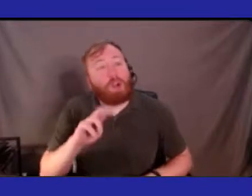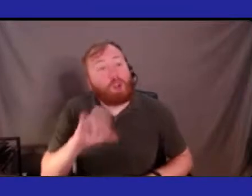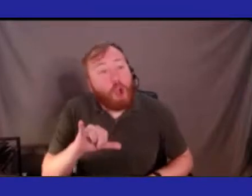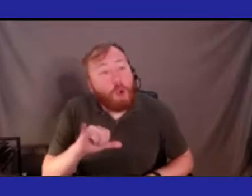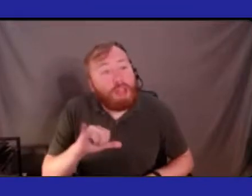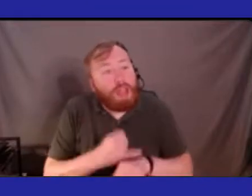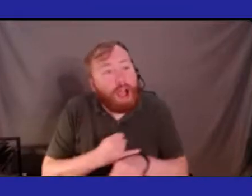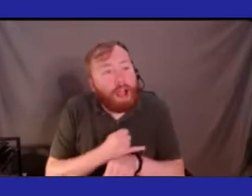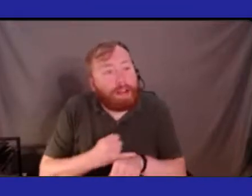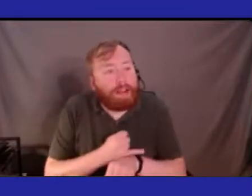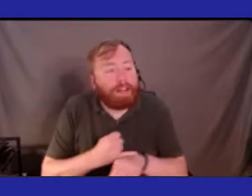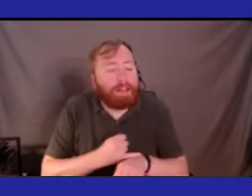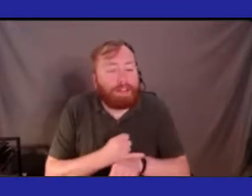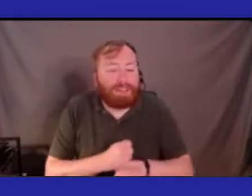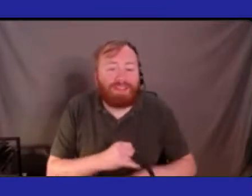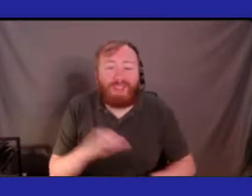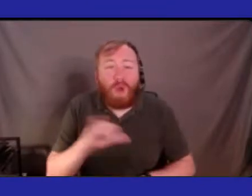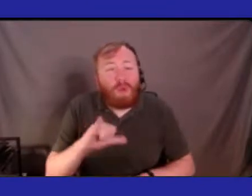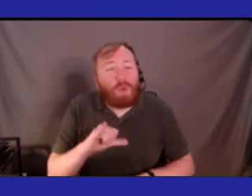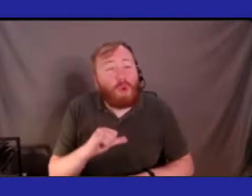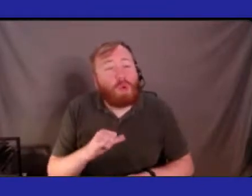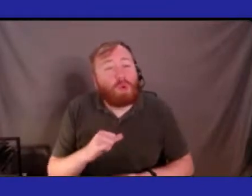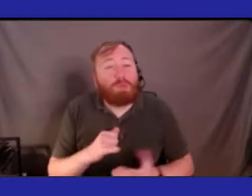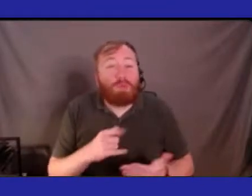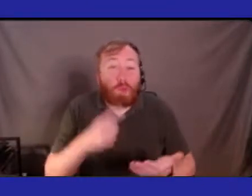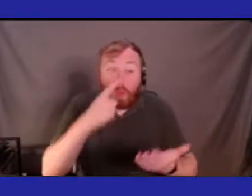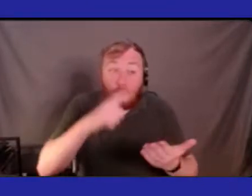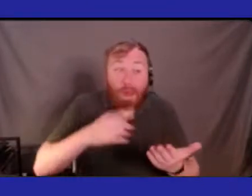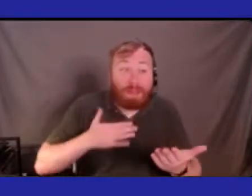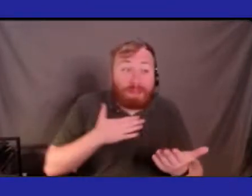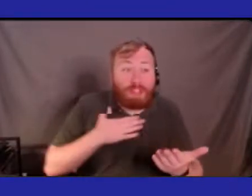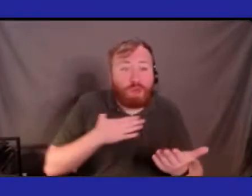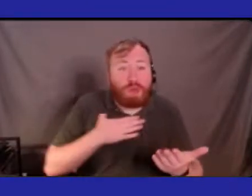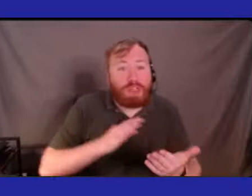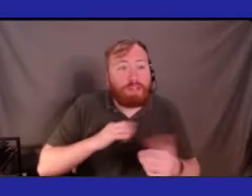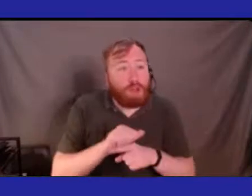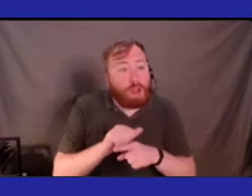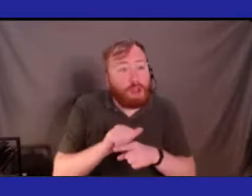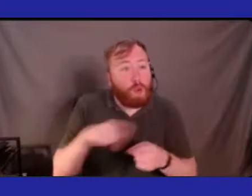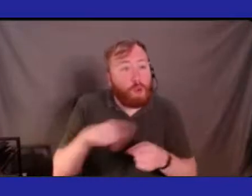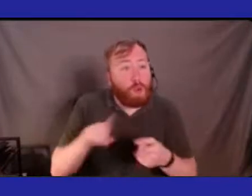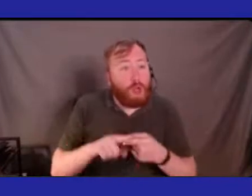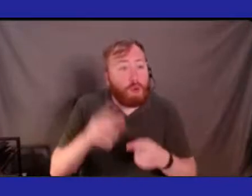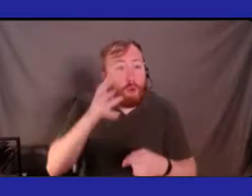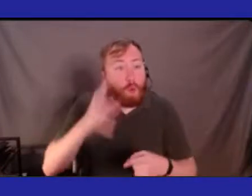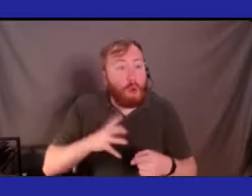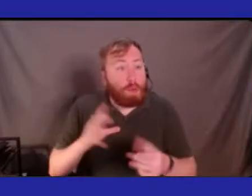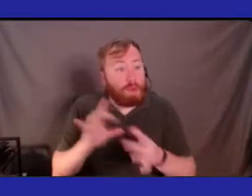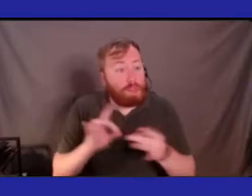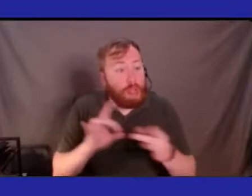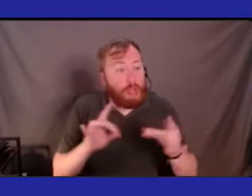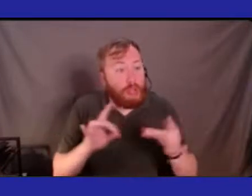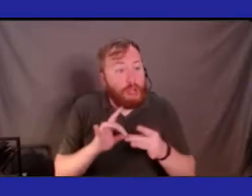appreciate if you would also have your staff be trained that when a woman says, we're told not to